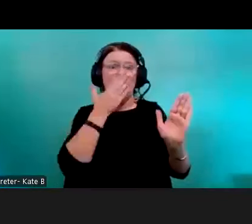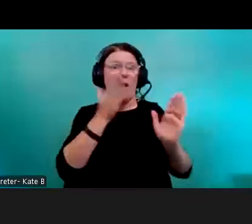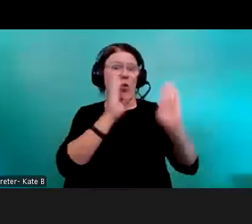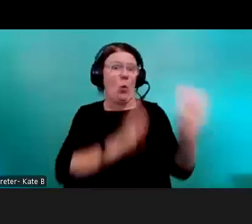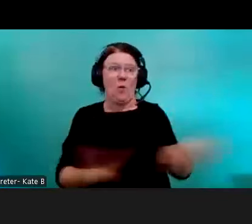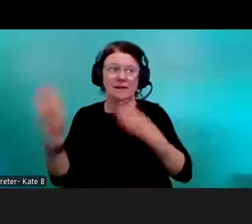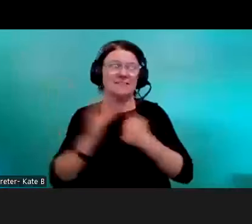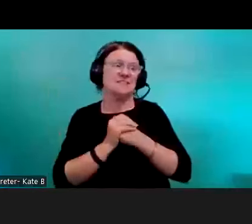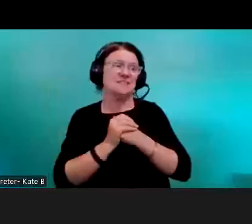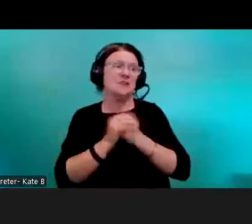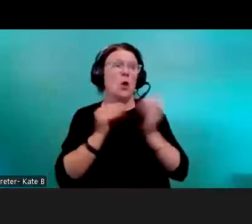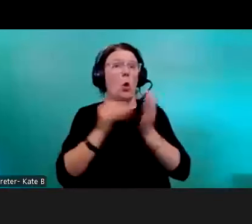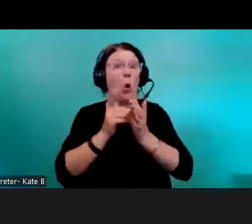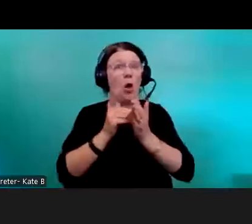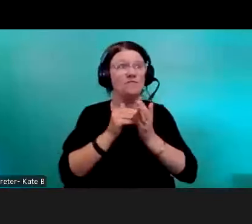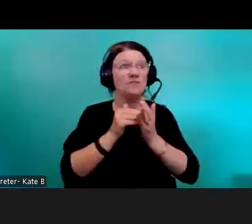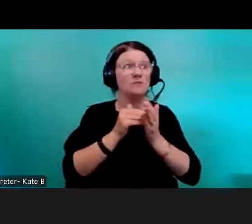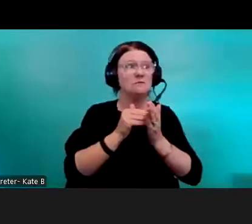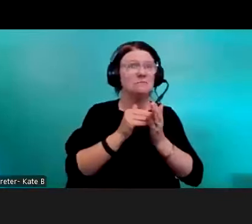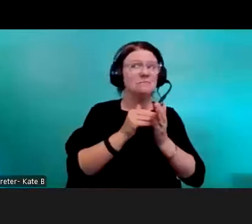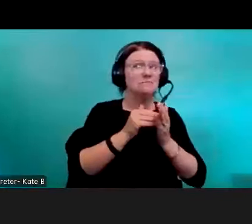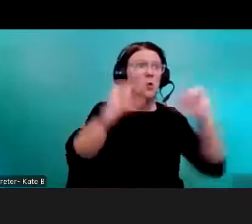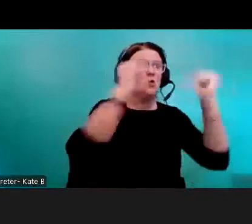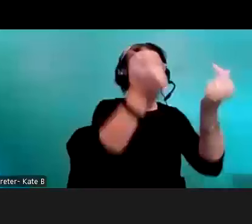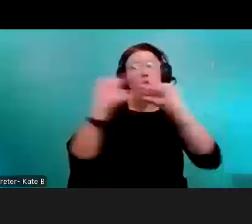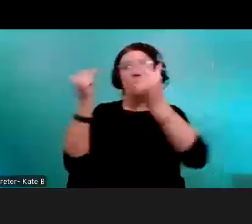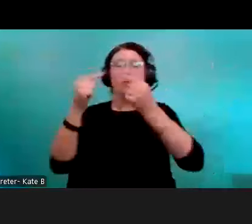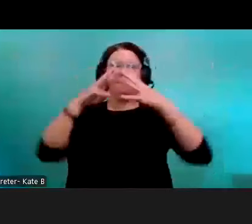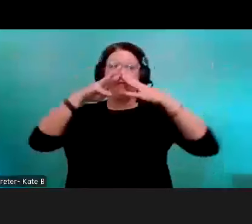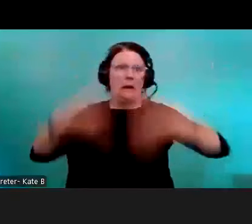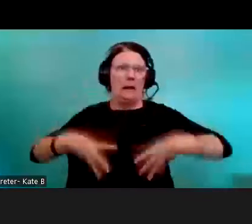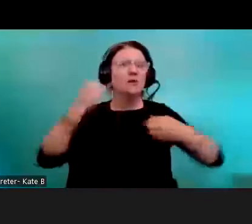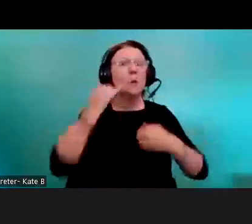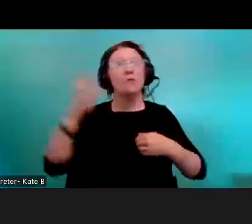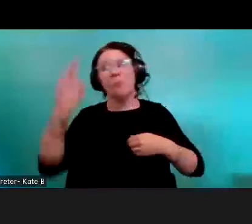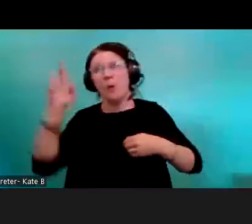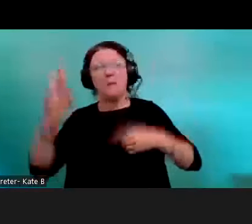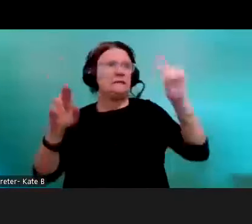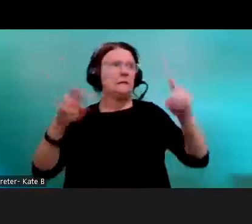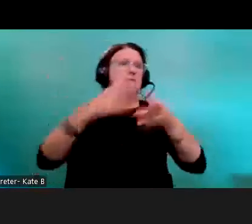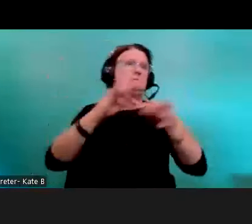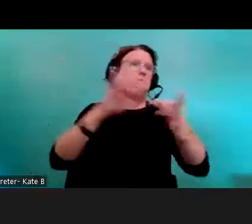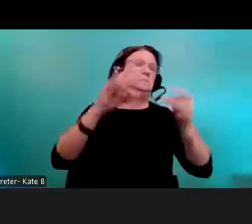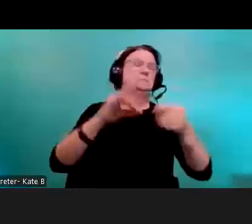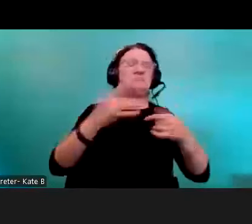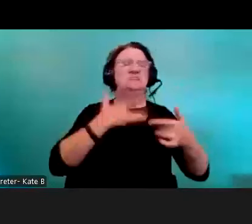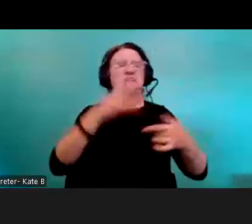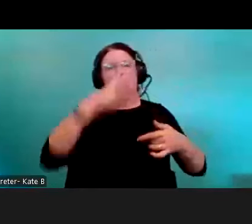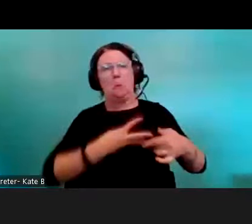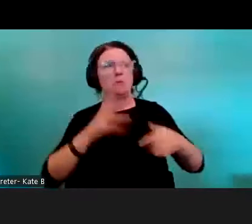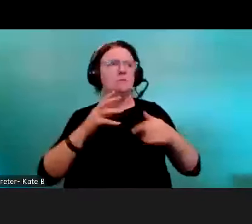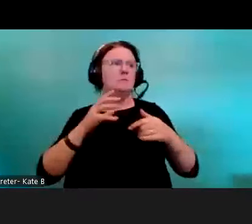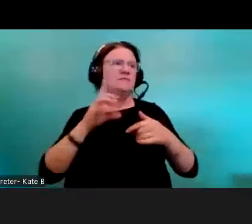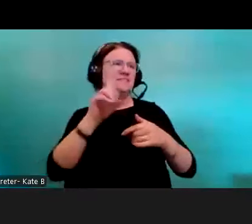It's often forgotten. When, candidates are talking about issues, they're not thinking about our